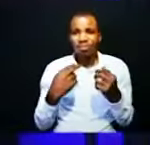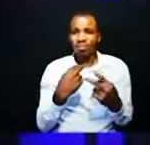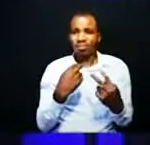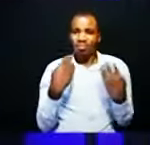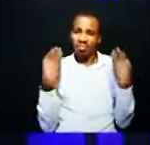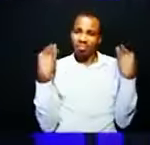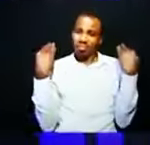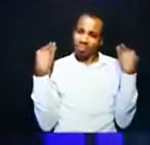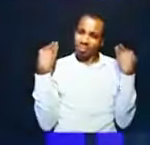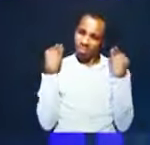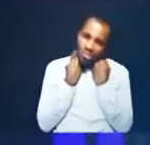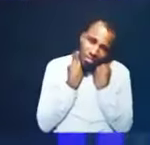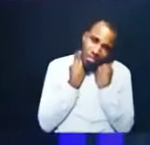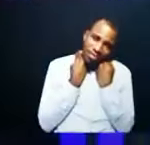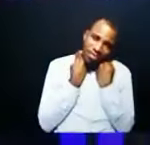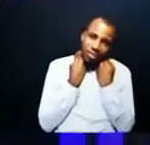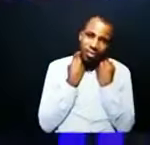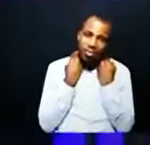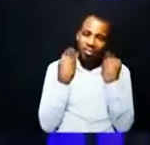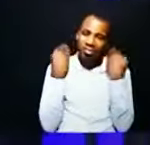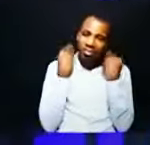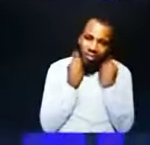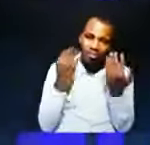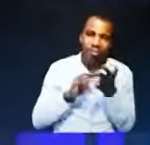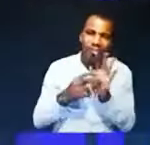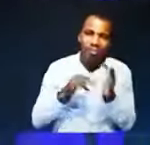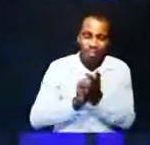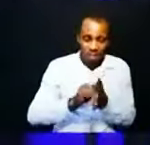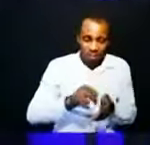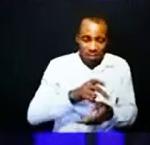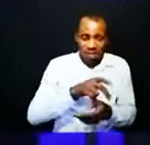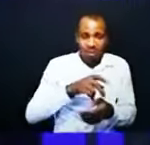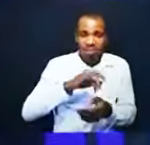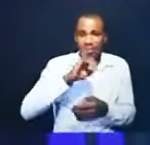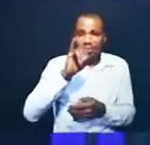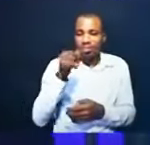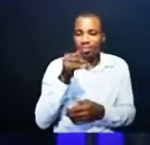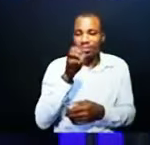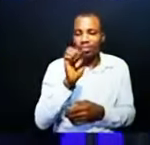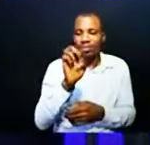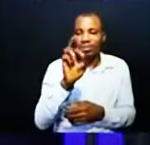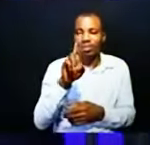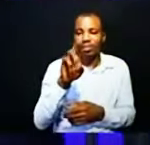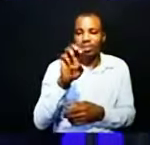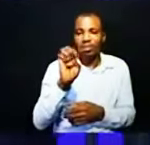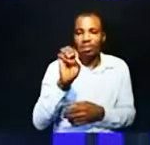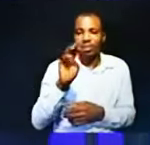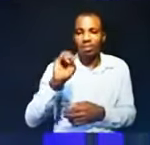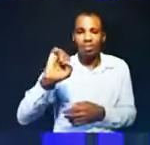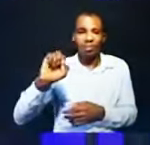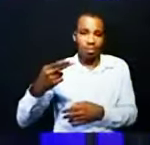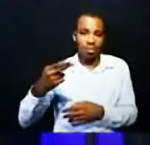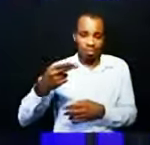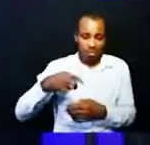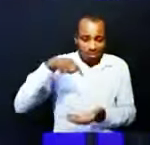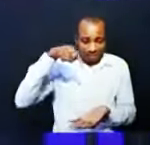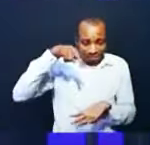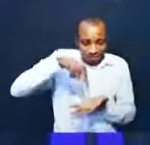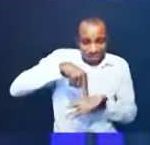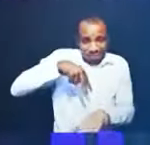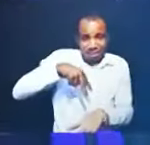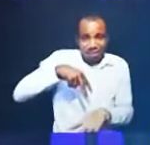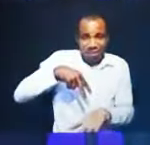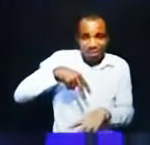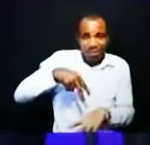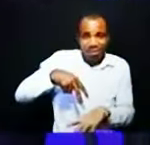of the guard. So he was confined, he was protected. There's no way out for Jeremiah's escape. Sabre no nane tibio wo mno ti se